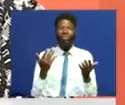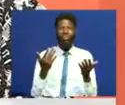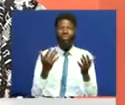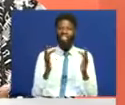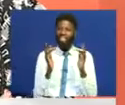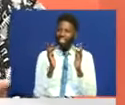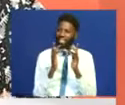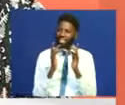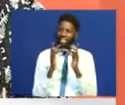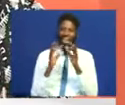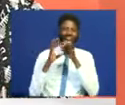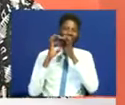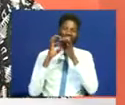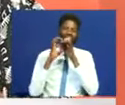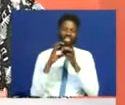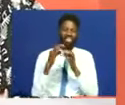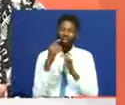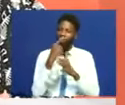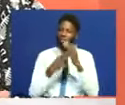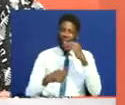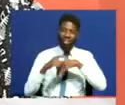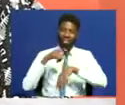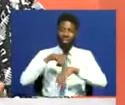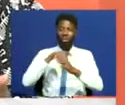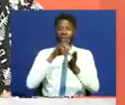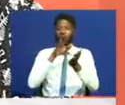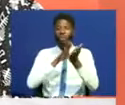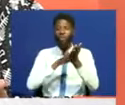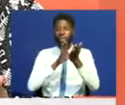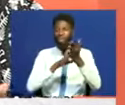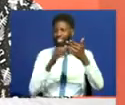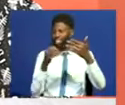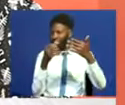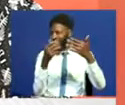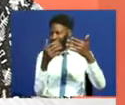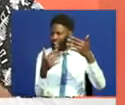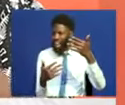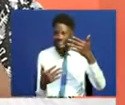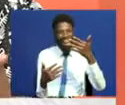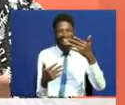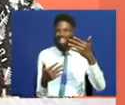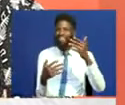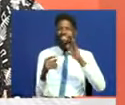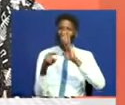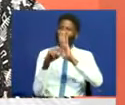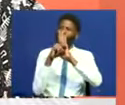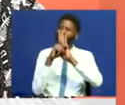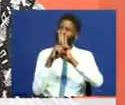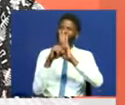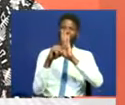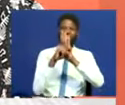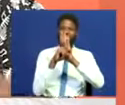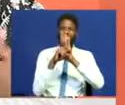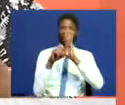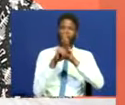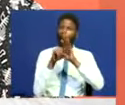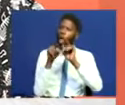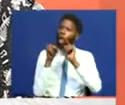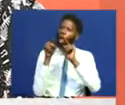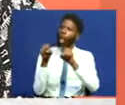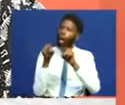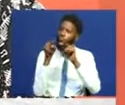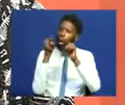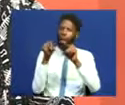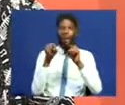that speak when, as a nation, the comments that we are seeing are heavily misogynistic, very trolling, you know? We are